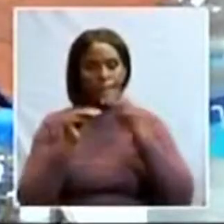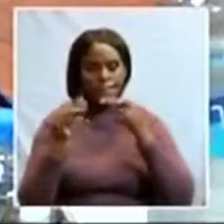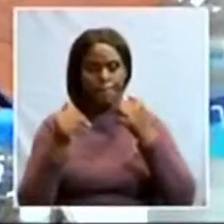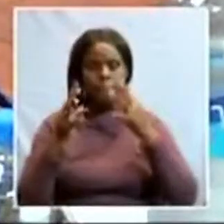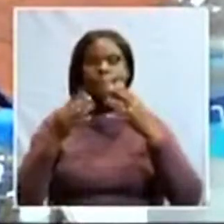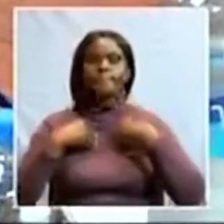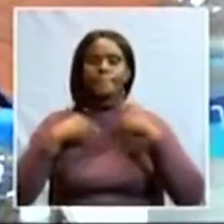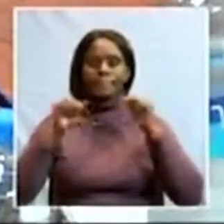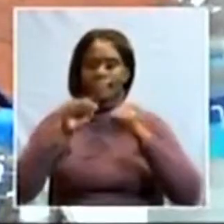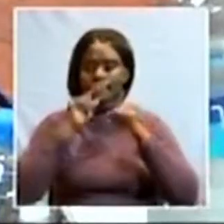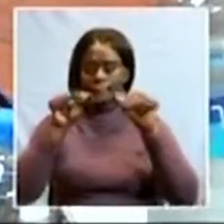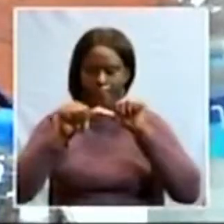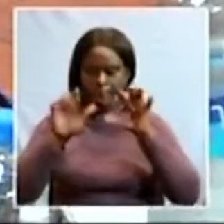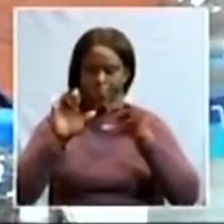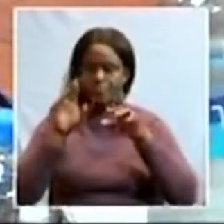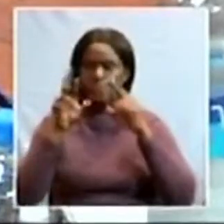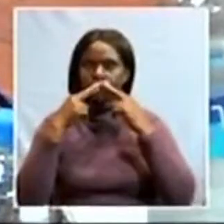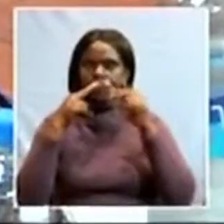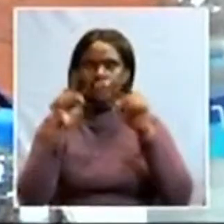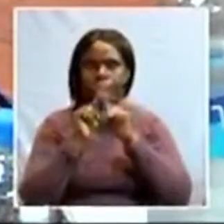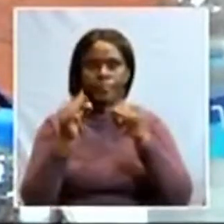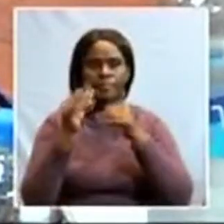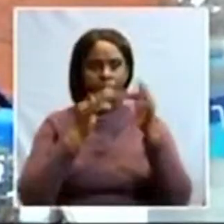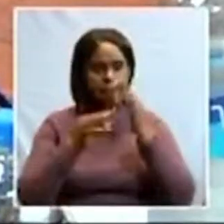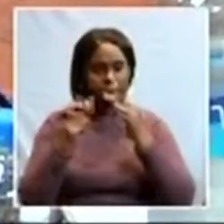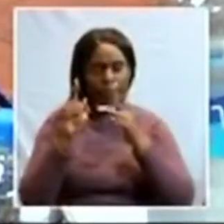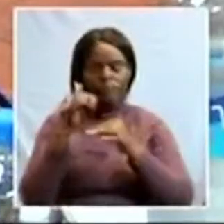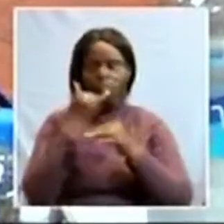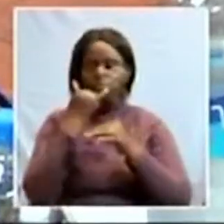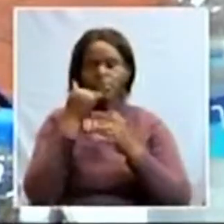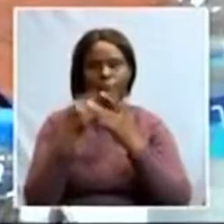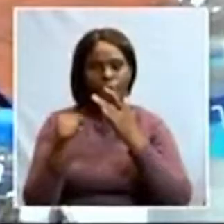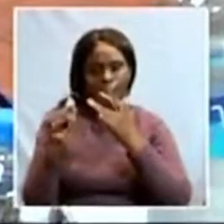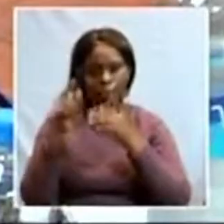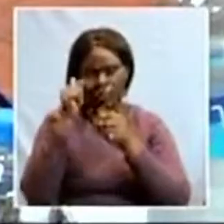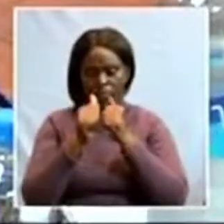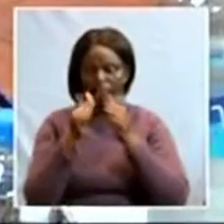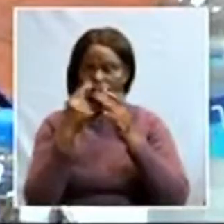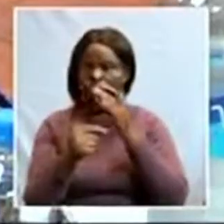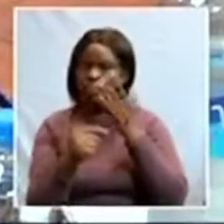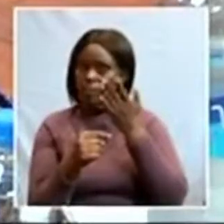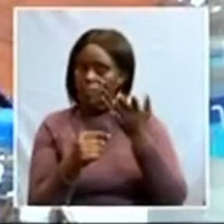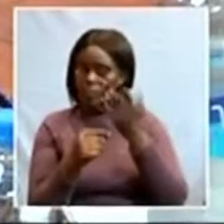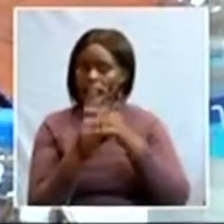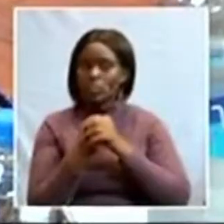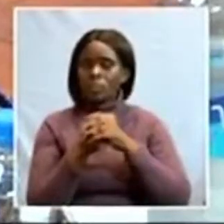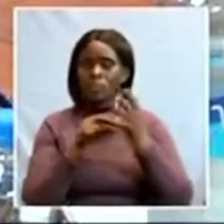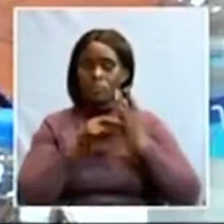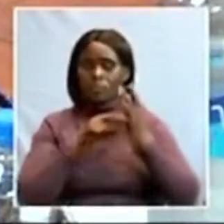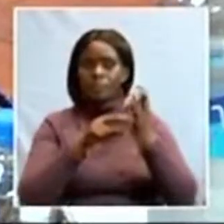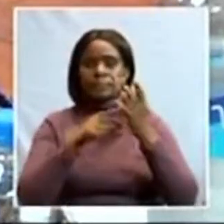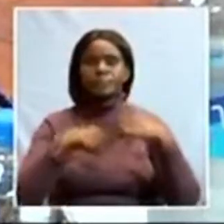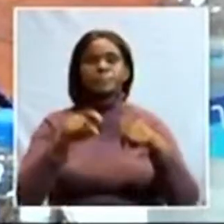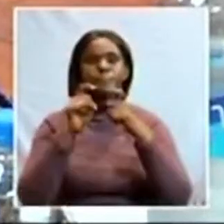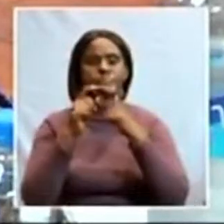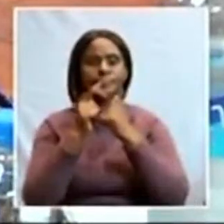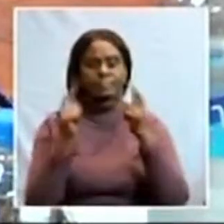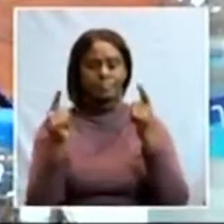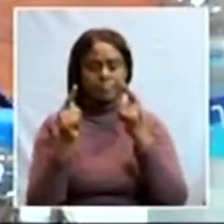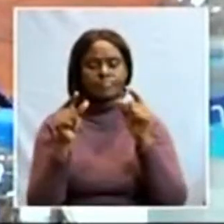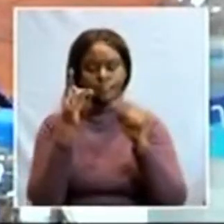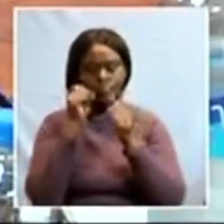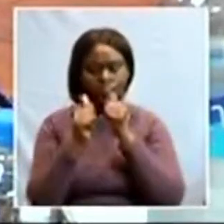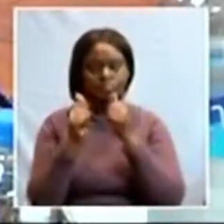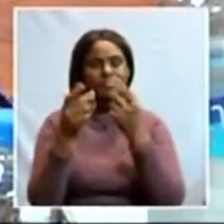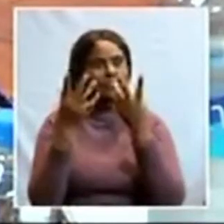to acknowledge the auditor's finding and wish to state that the cause of query was due to transport challenges due